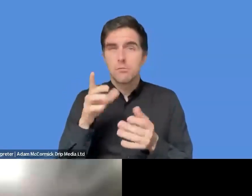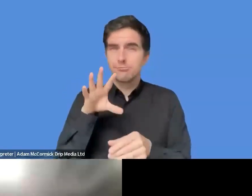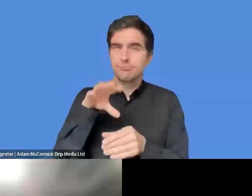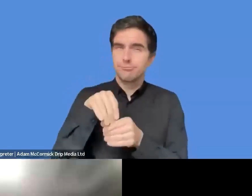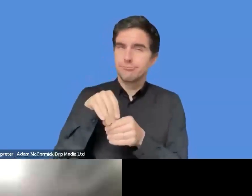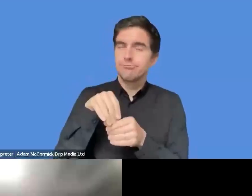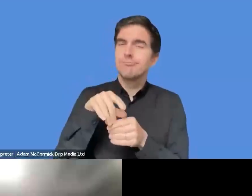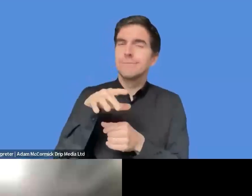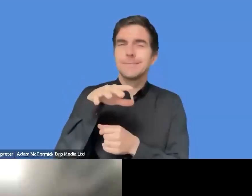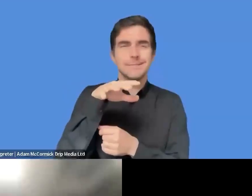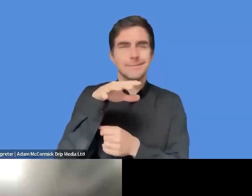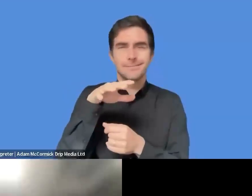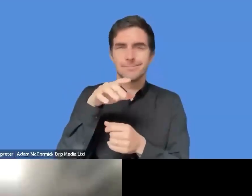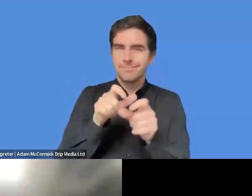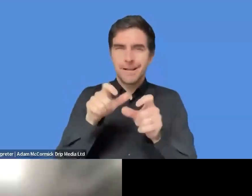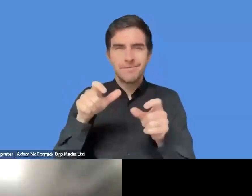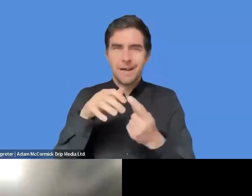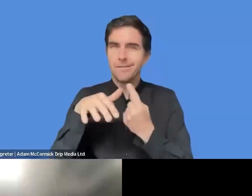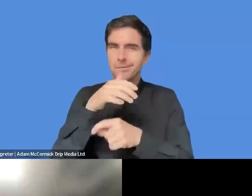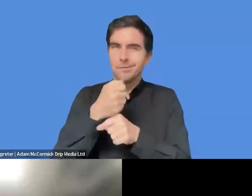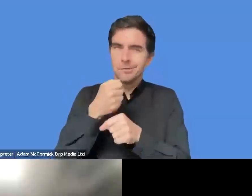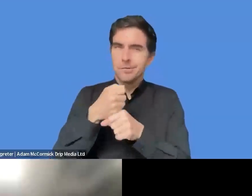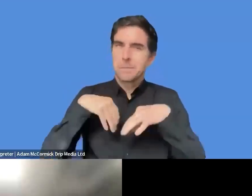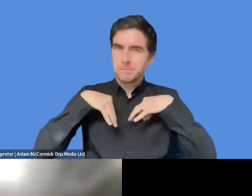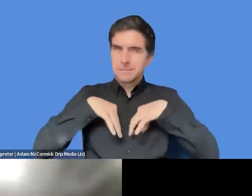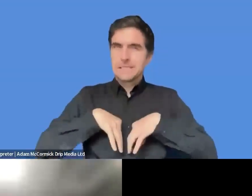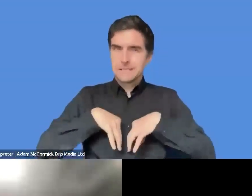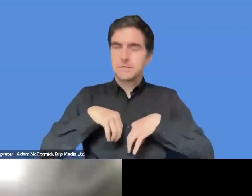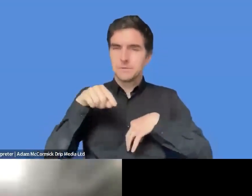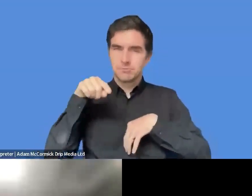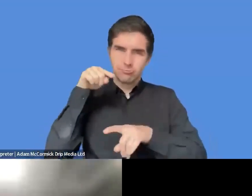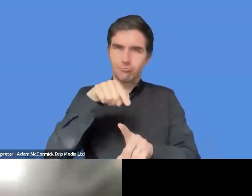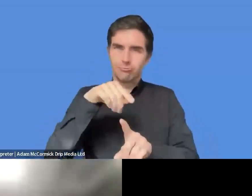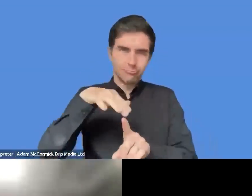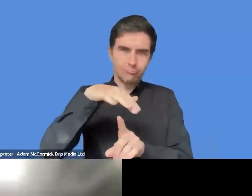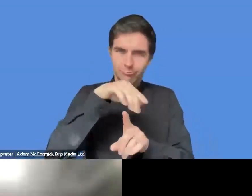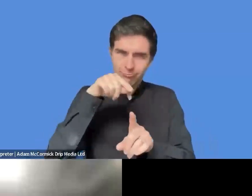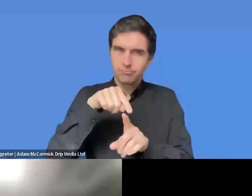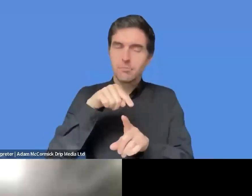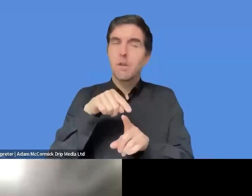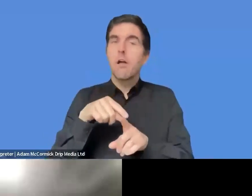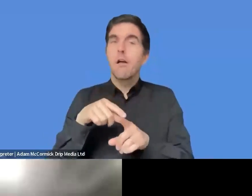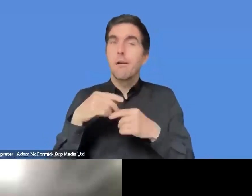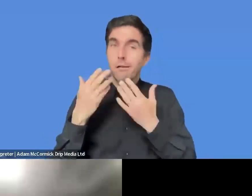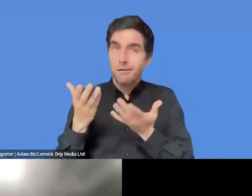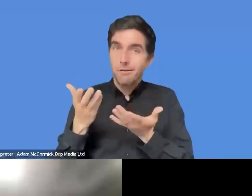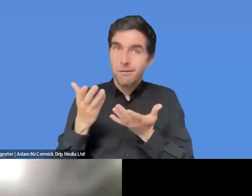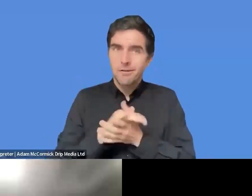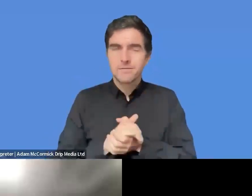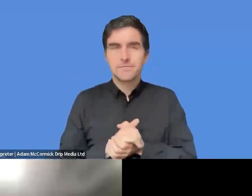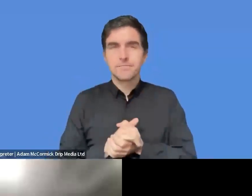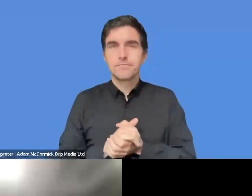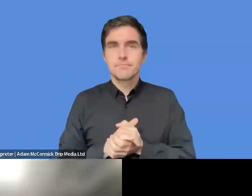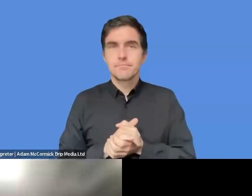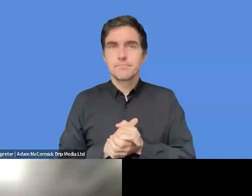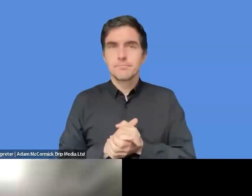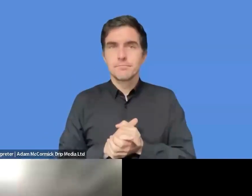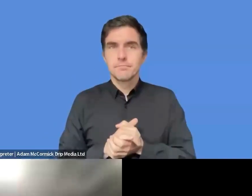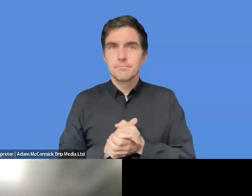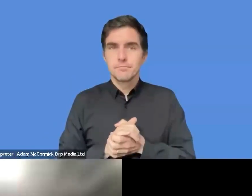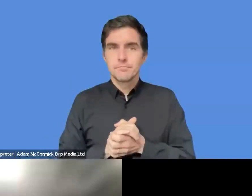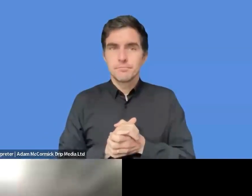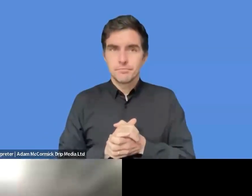Thank you. So with regards to the civil society, those usually are coming